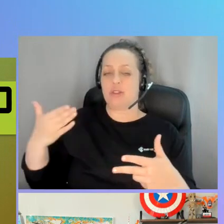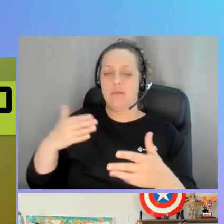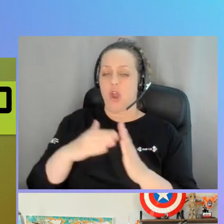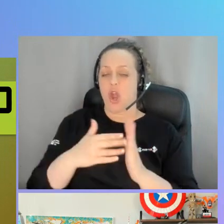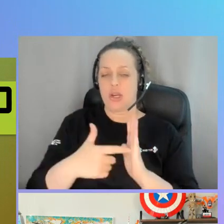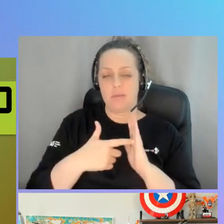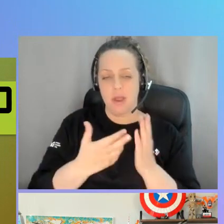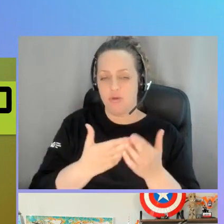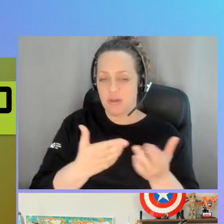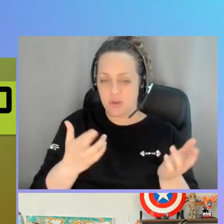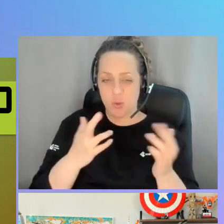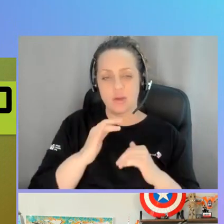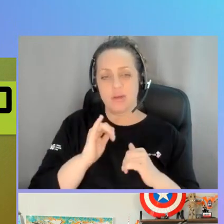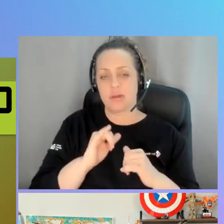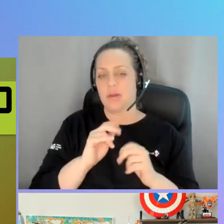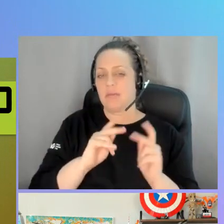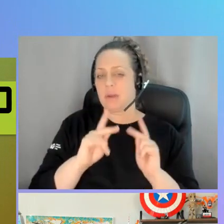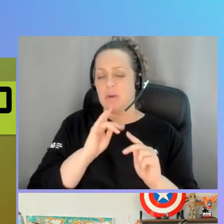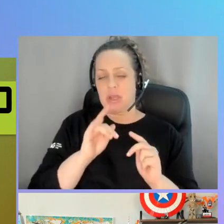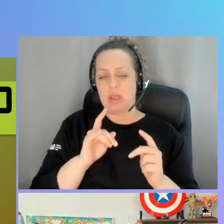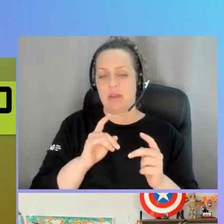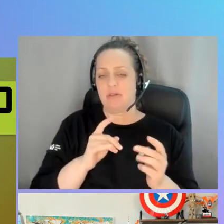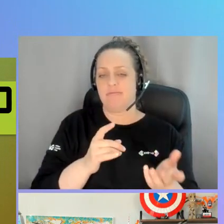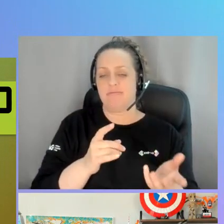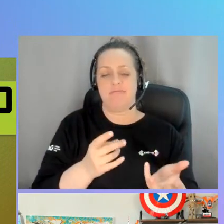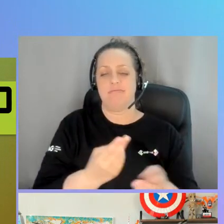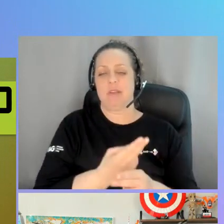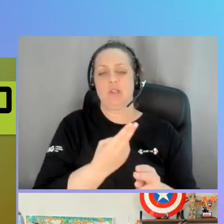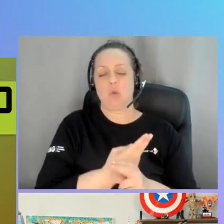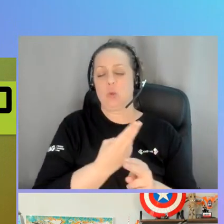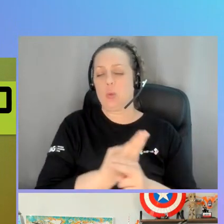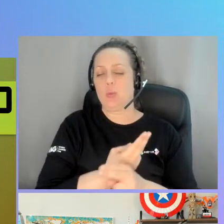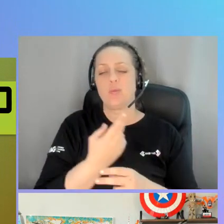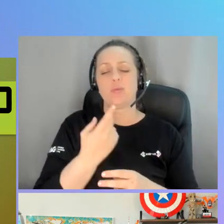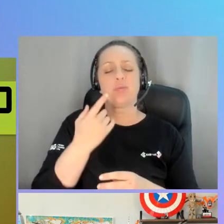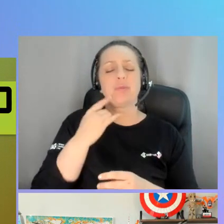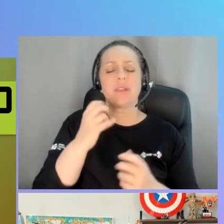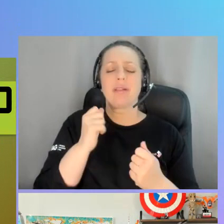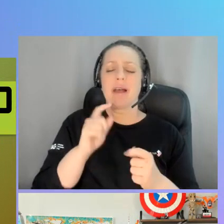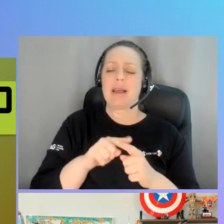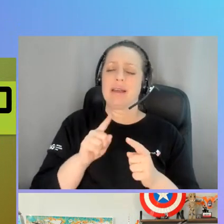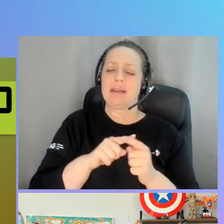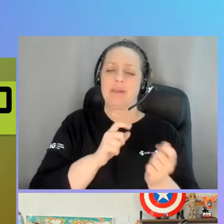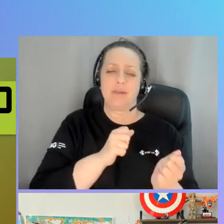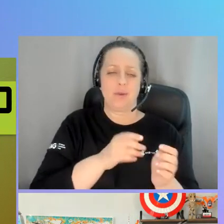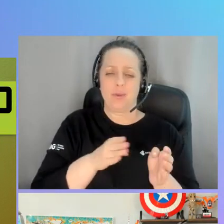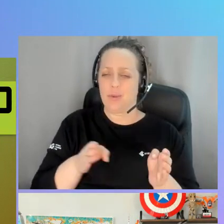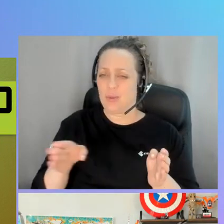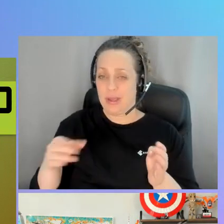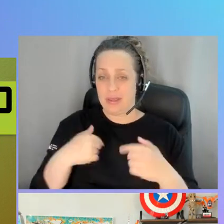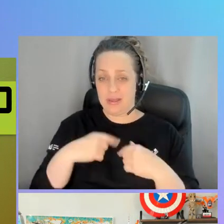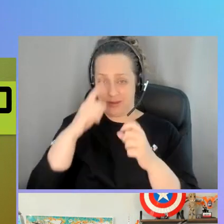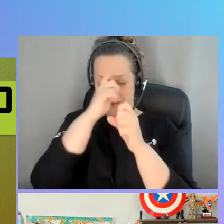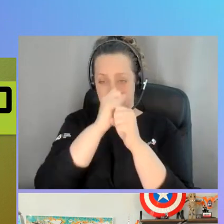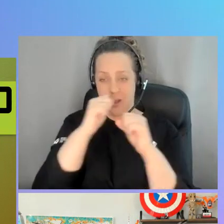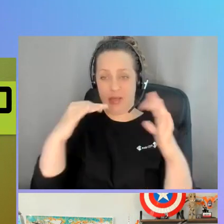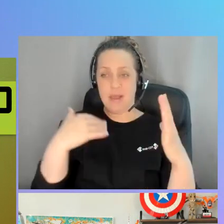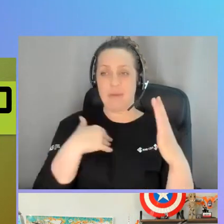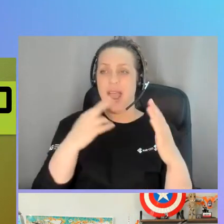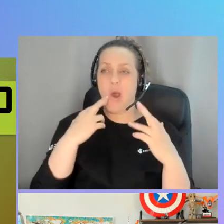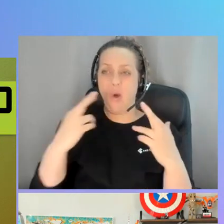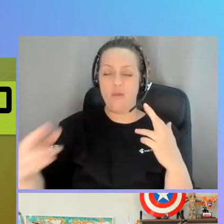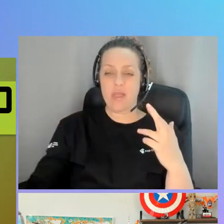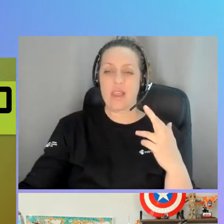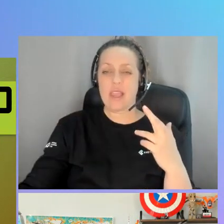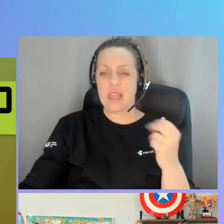on-demand resources that people can consume. And there's a lot of different ways to do this. This is how I think about it. Hopefully